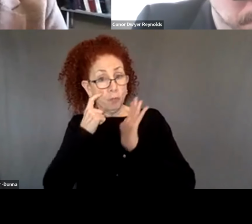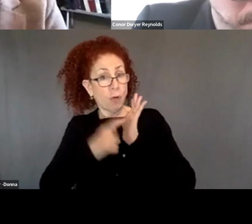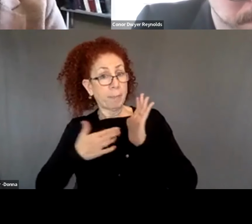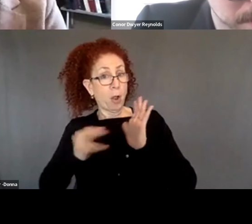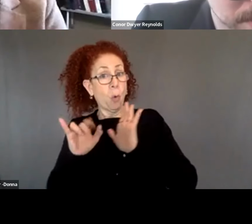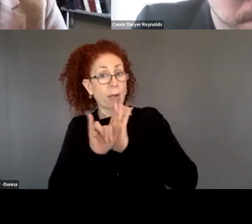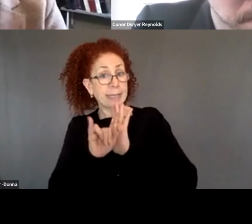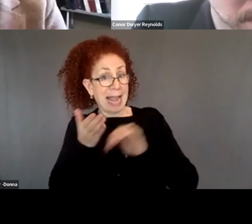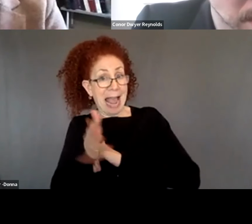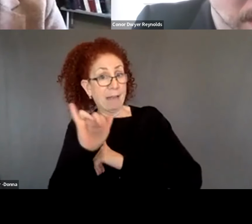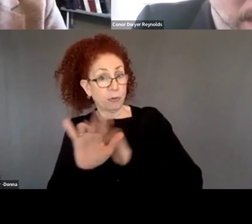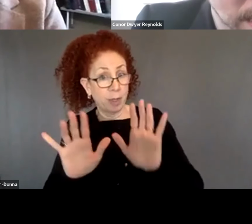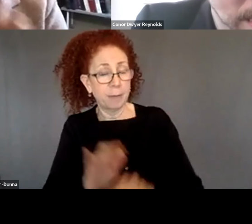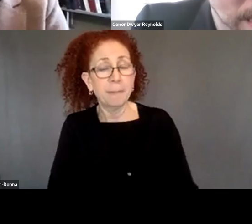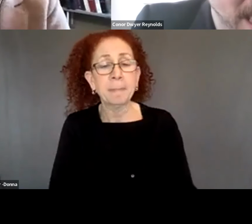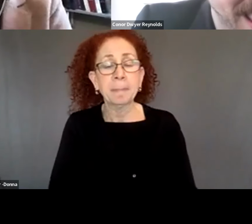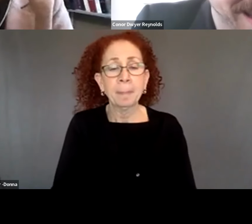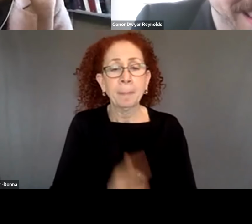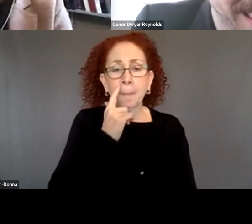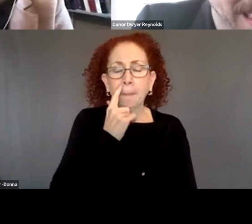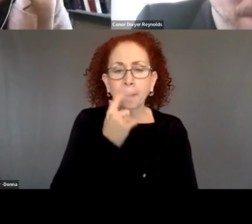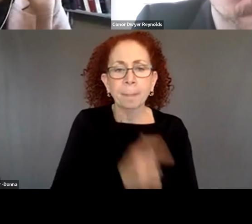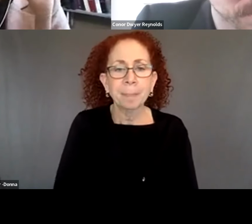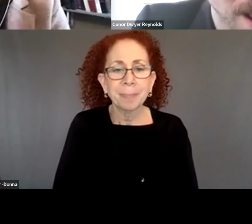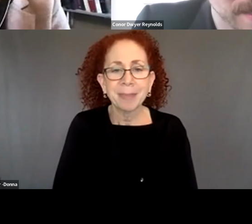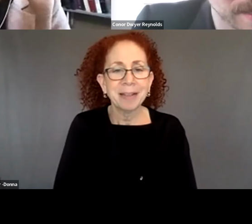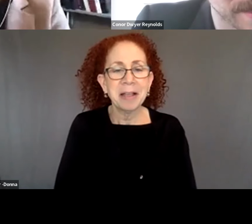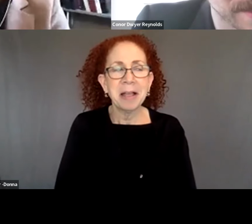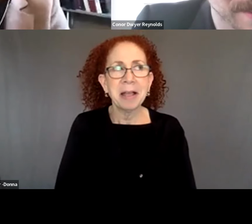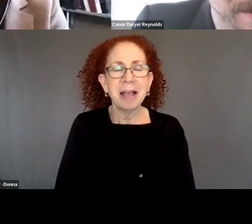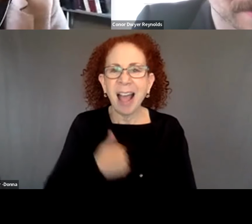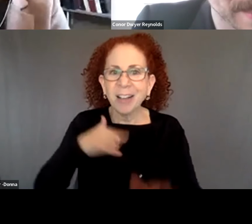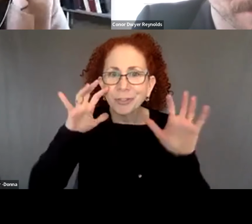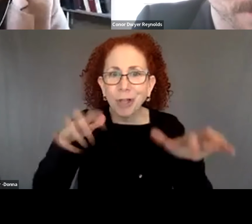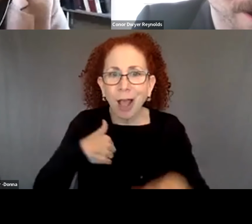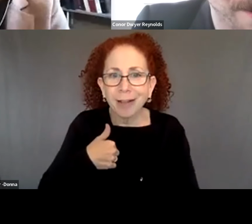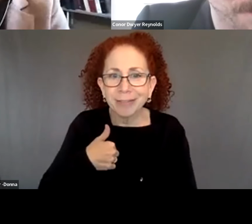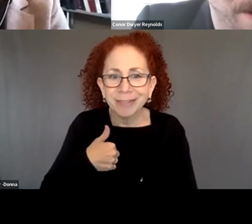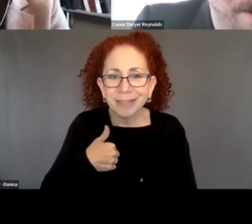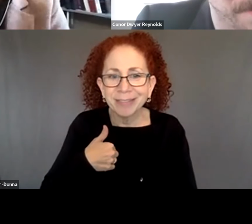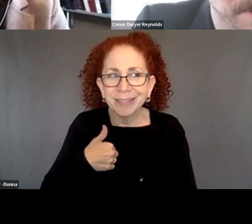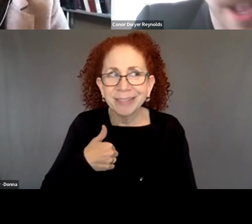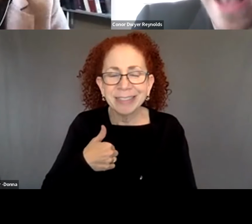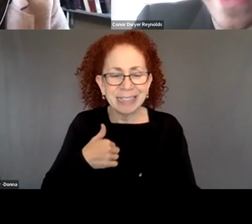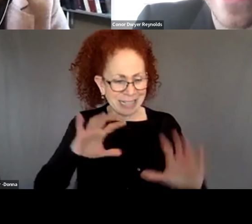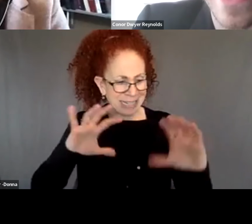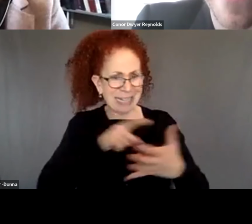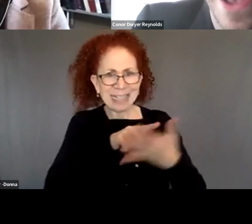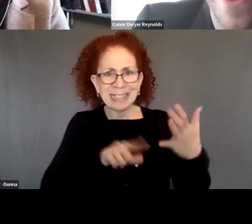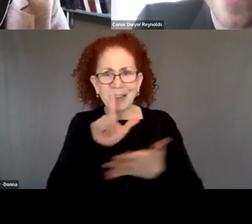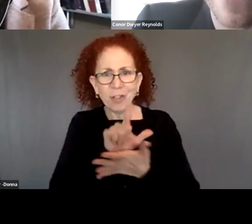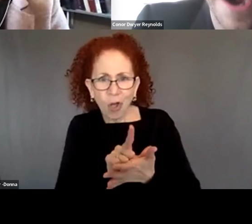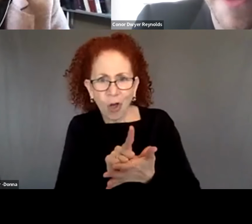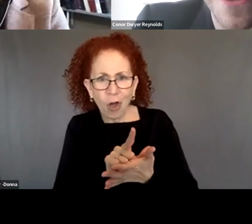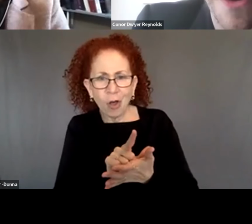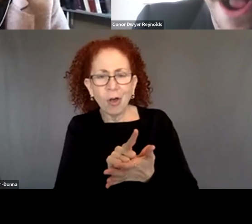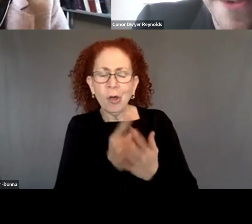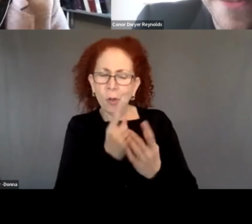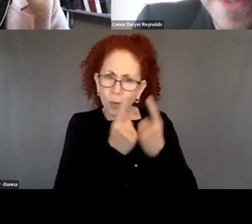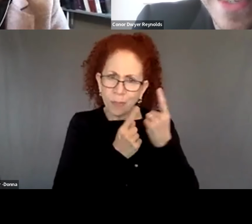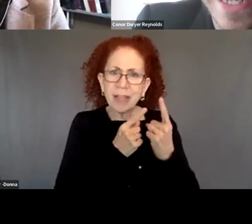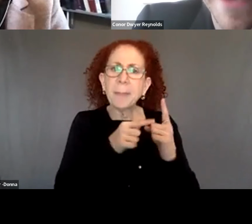as a person with a disability. And it was shocking in a set of law where we constantly think about